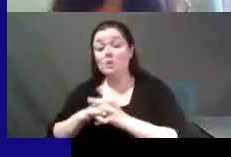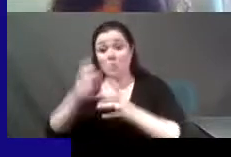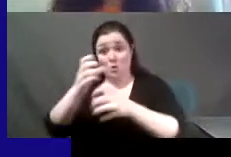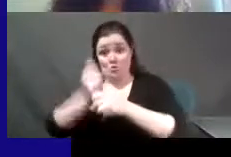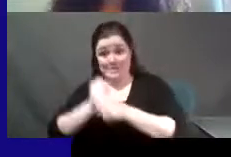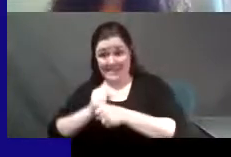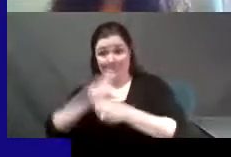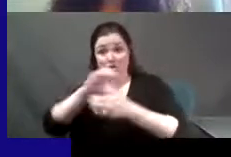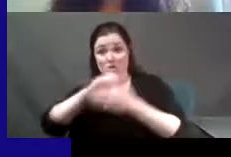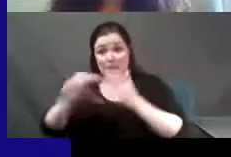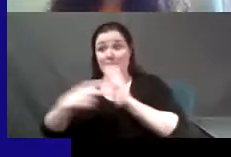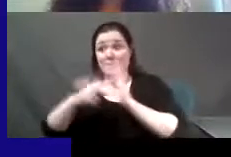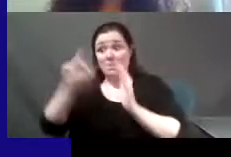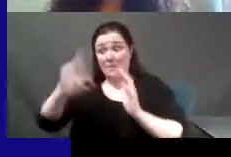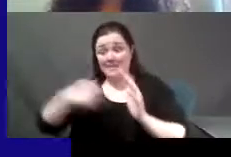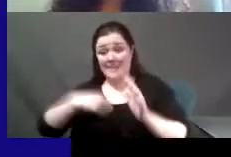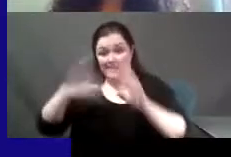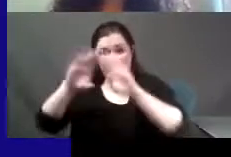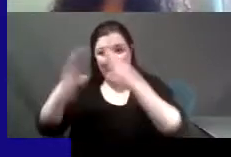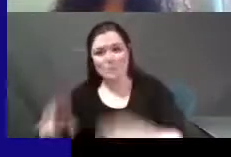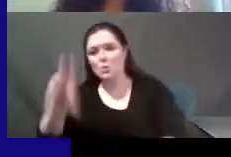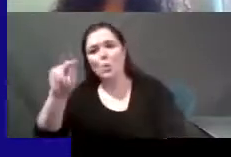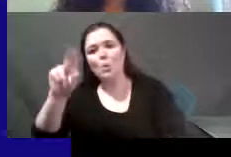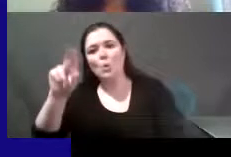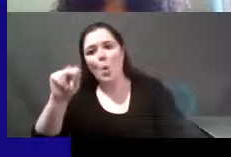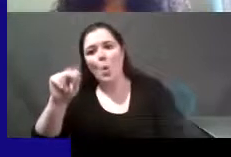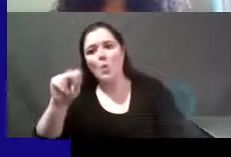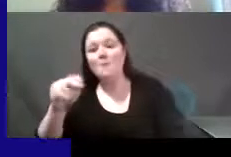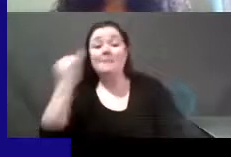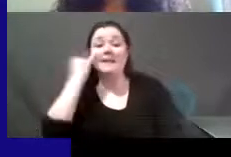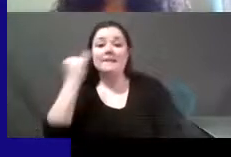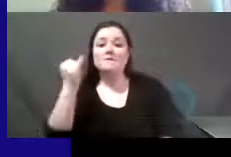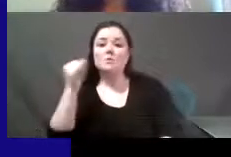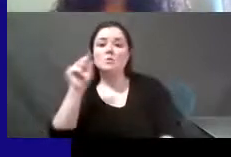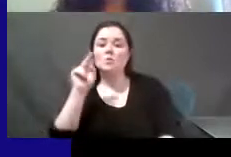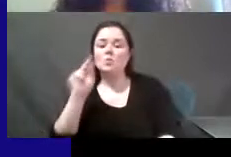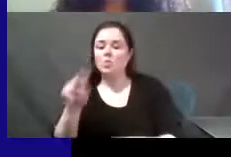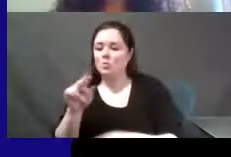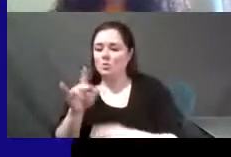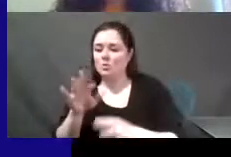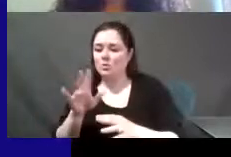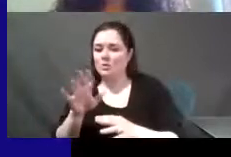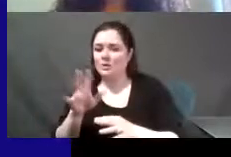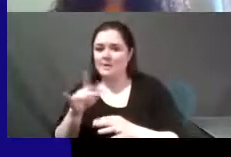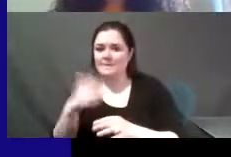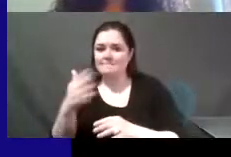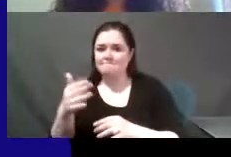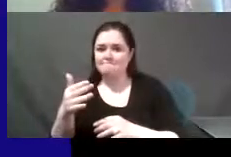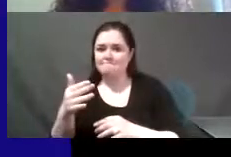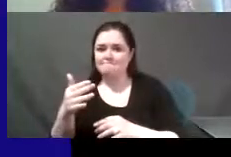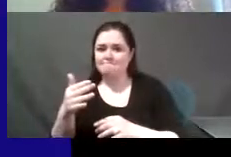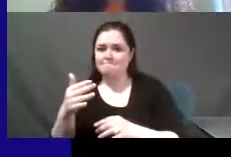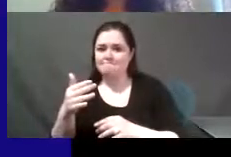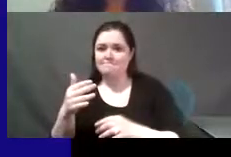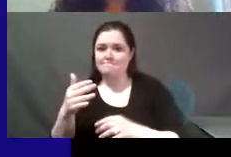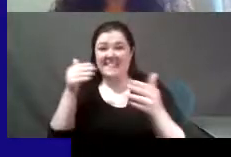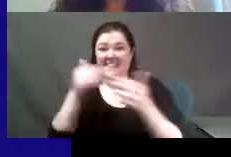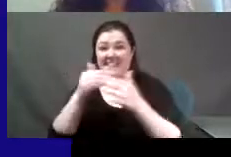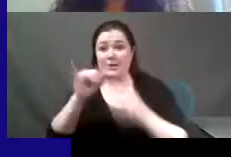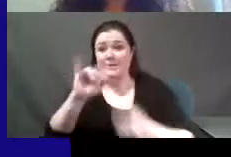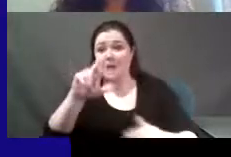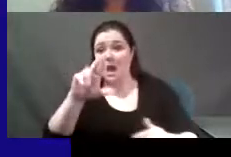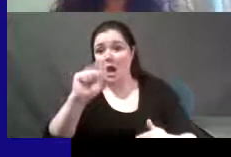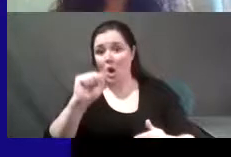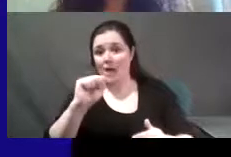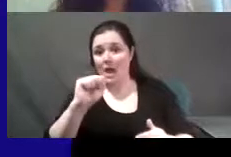actually a way where you can get, if you visit um, the nearest IRS,